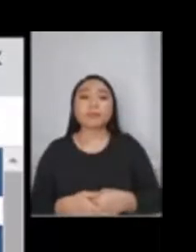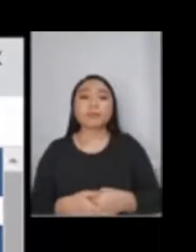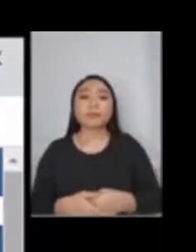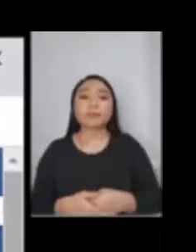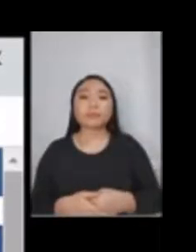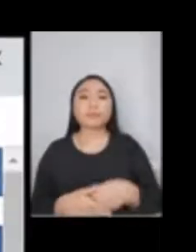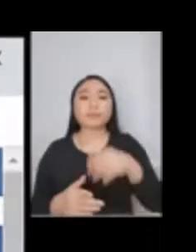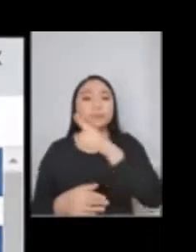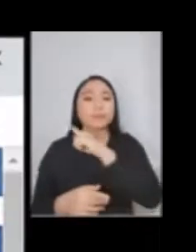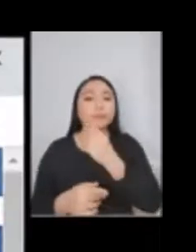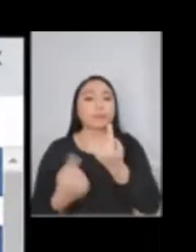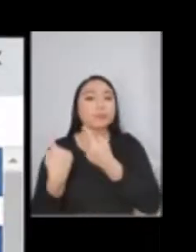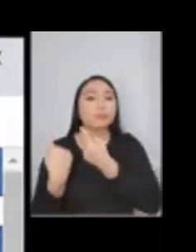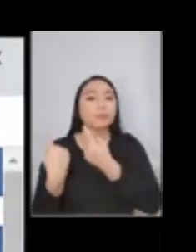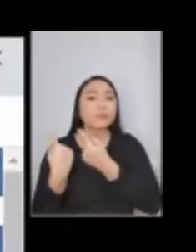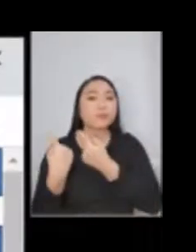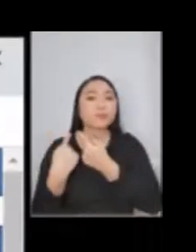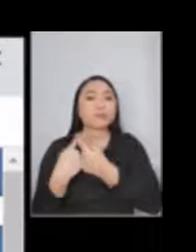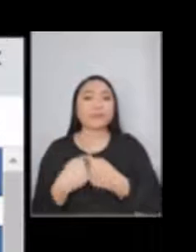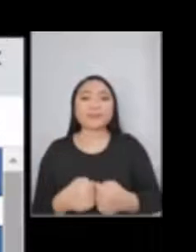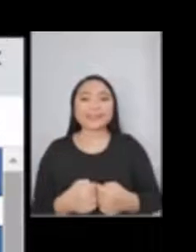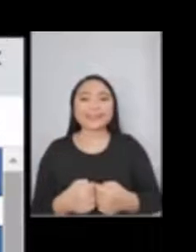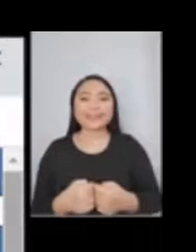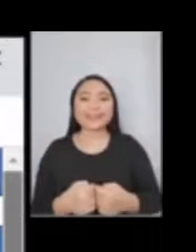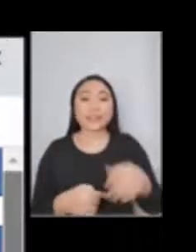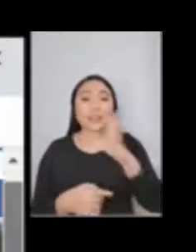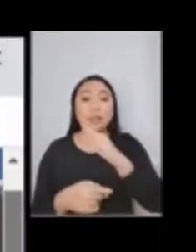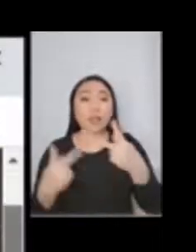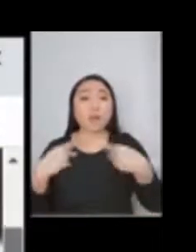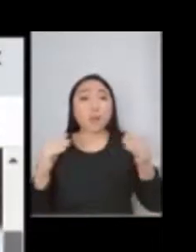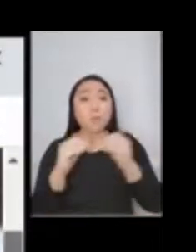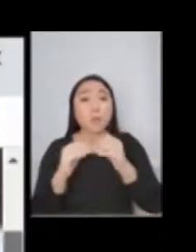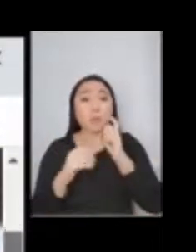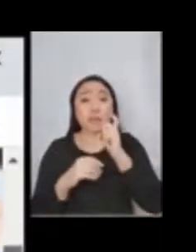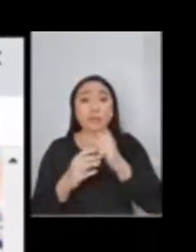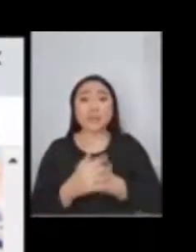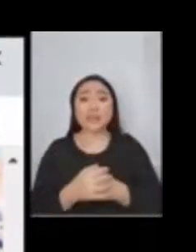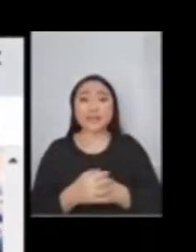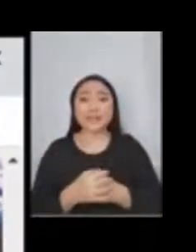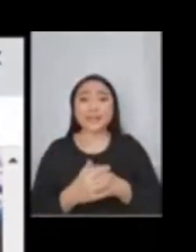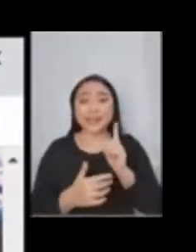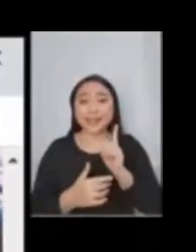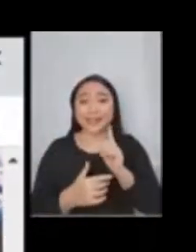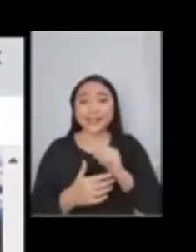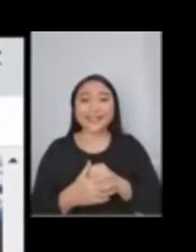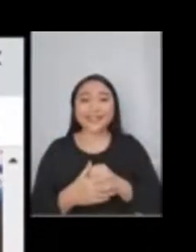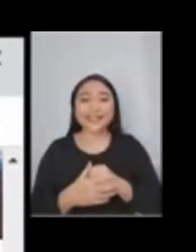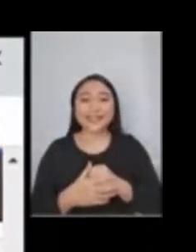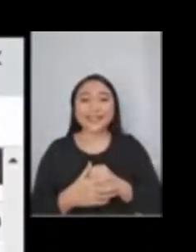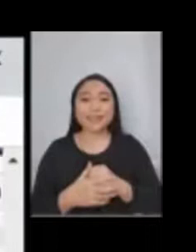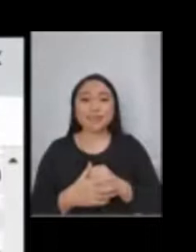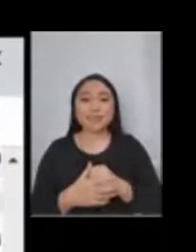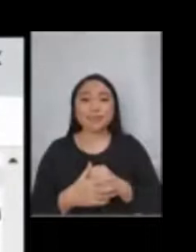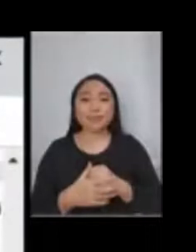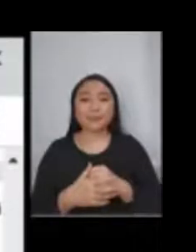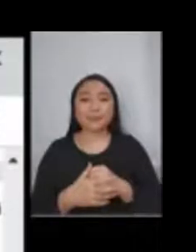Starbucks PH Facebook account. Yan. Puntahan nyo lang po si Starbucks, DOST